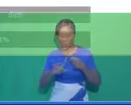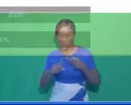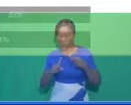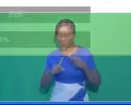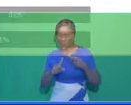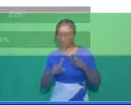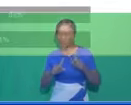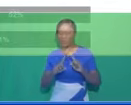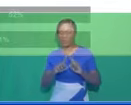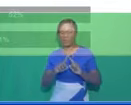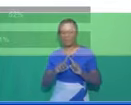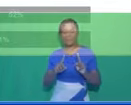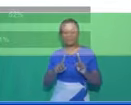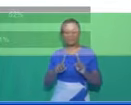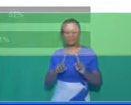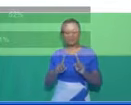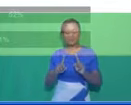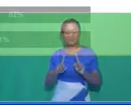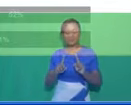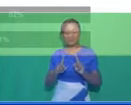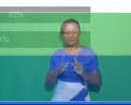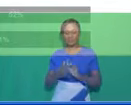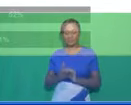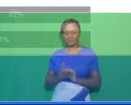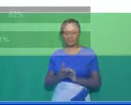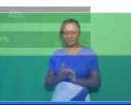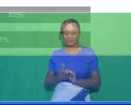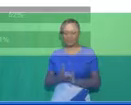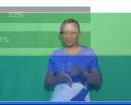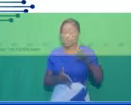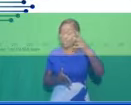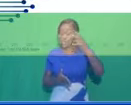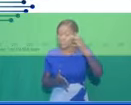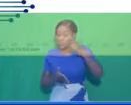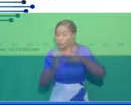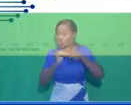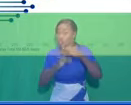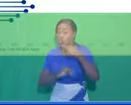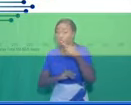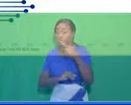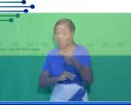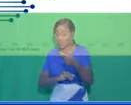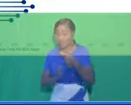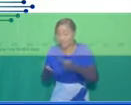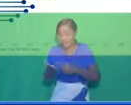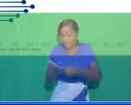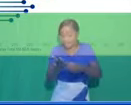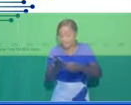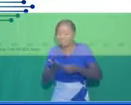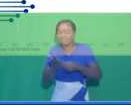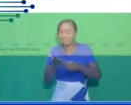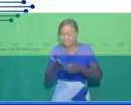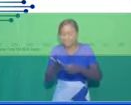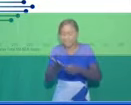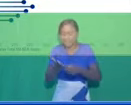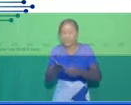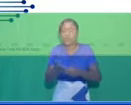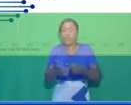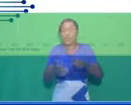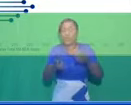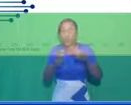but to show you, you know, it's not pragmatic. We listened to what you said in the consultations, we tracked